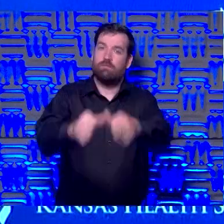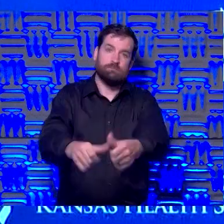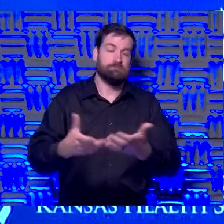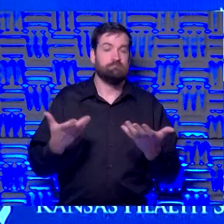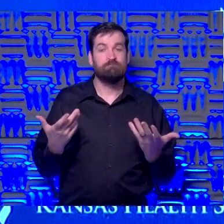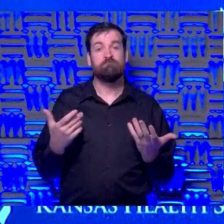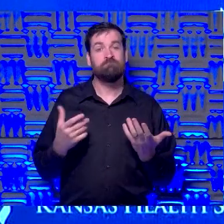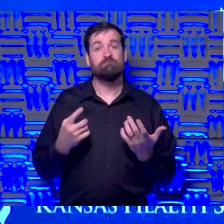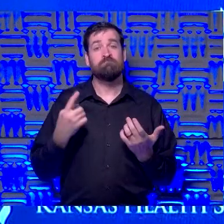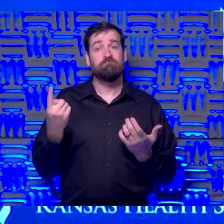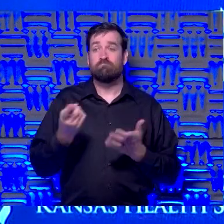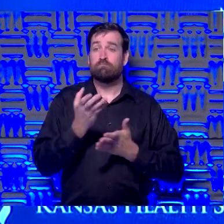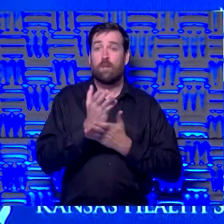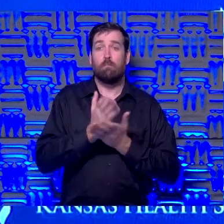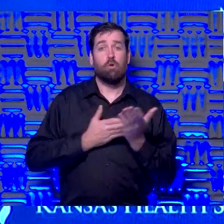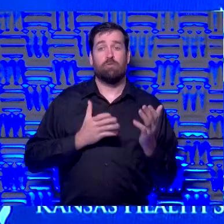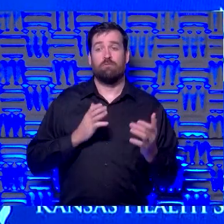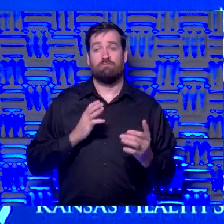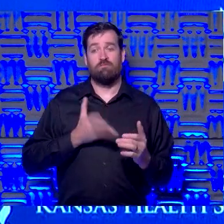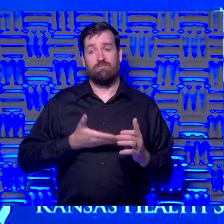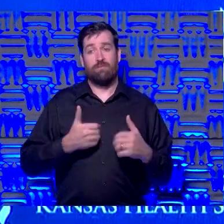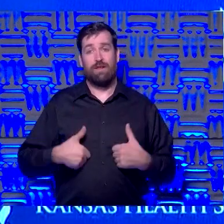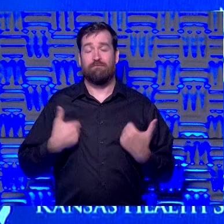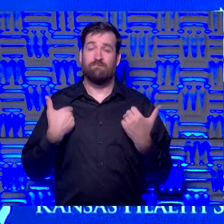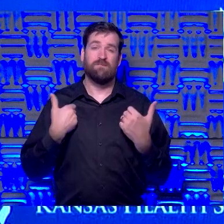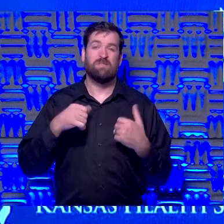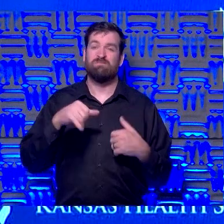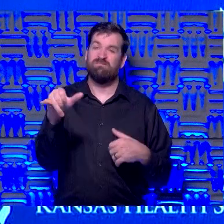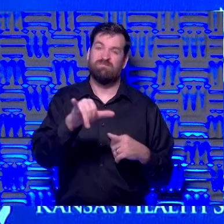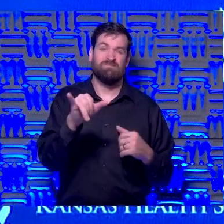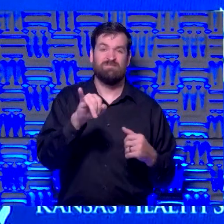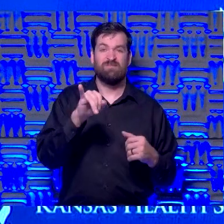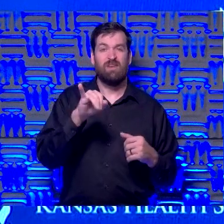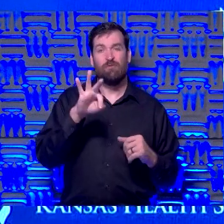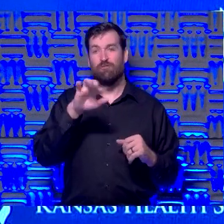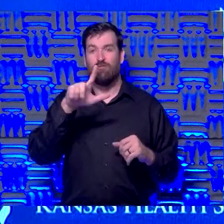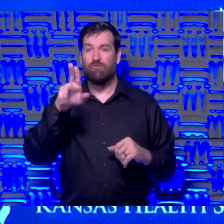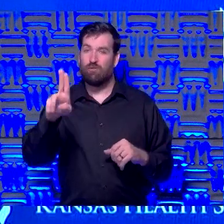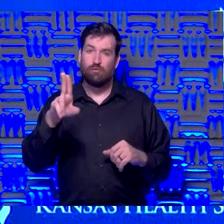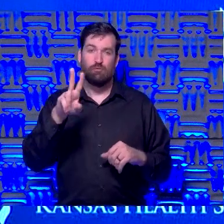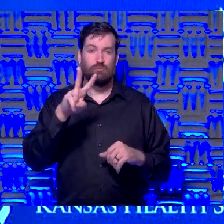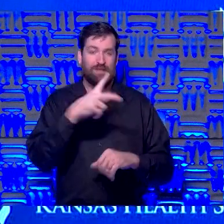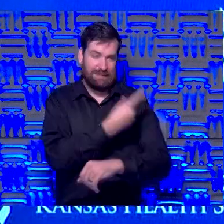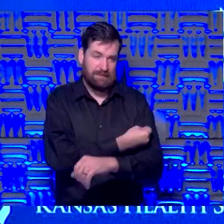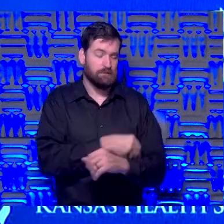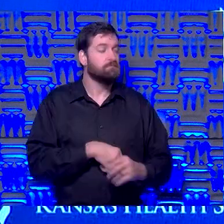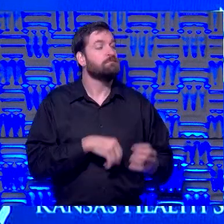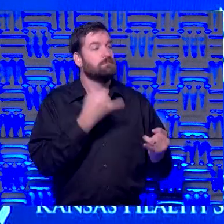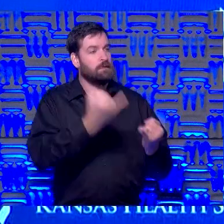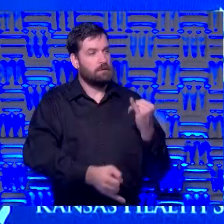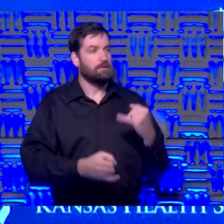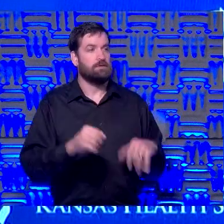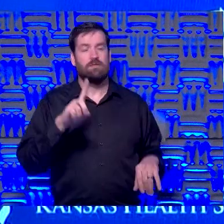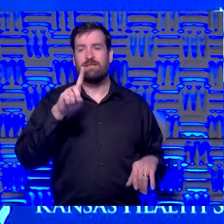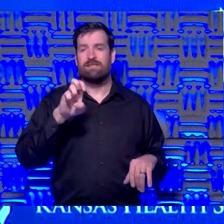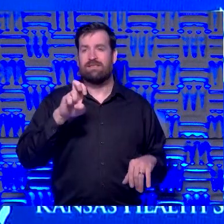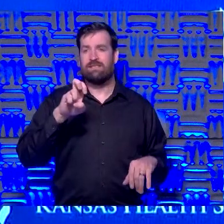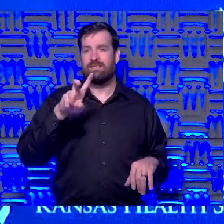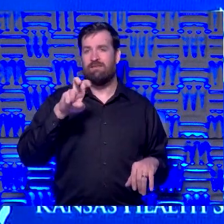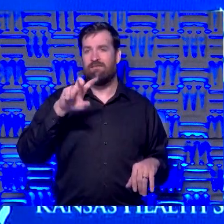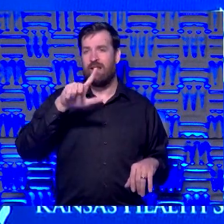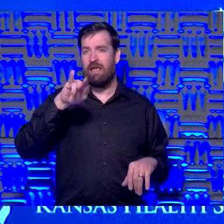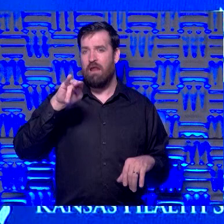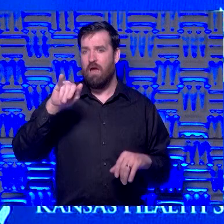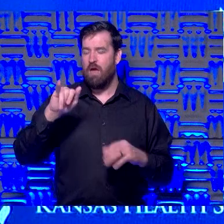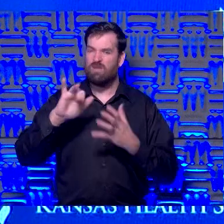be something that's just part of our lives, just like an influenza vaccine is. And then last question, Davalina wants to know, how are you going to handle